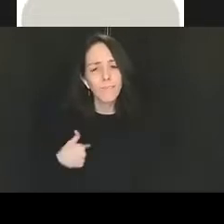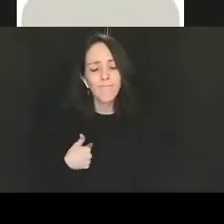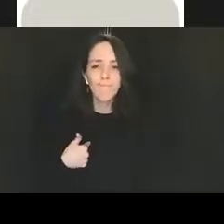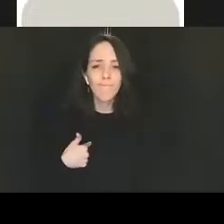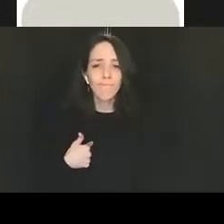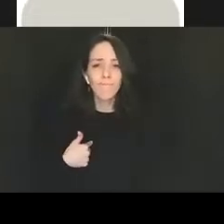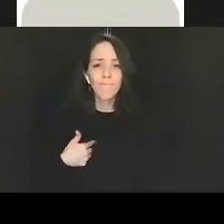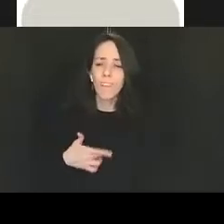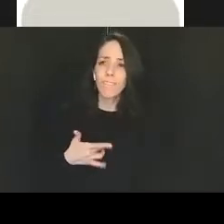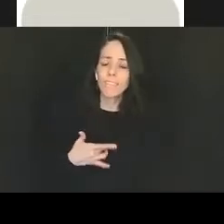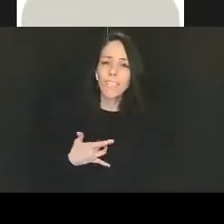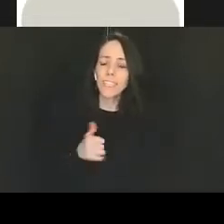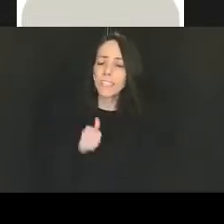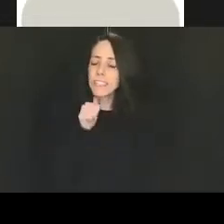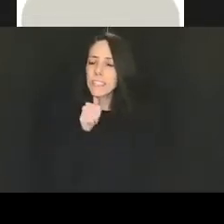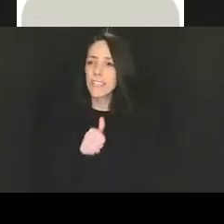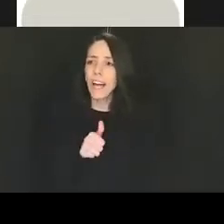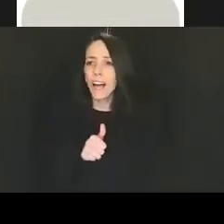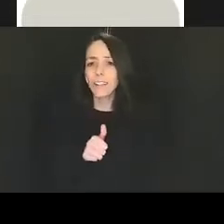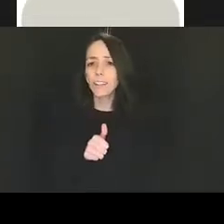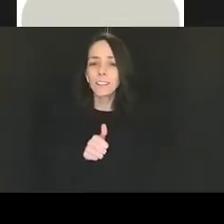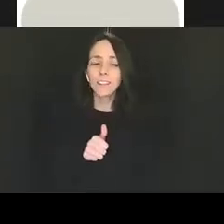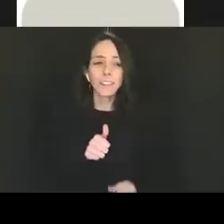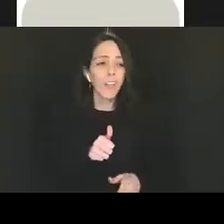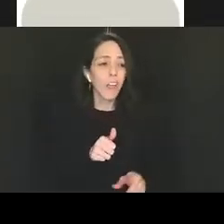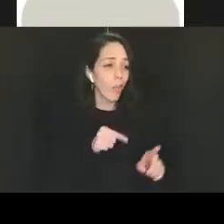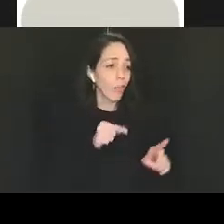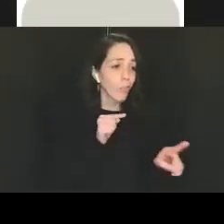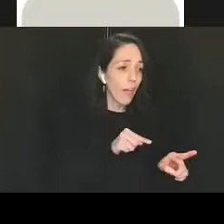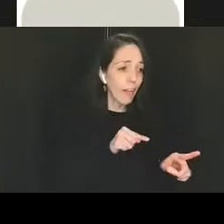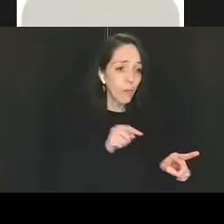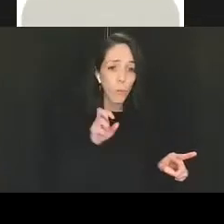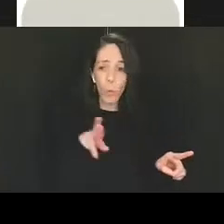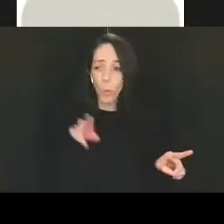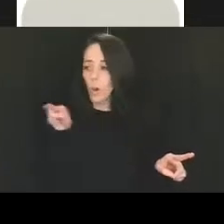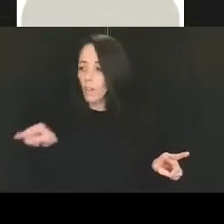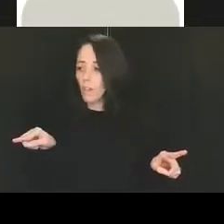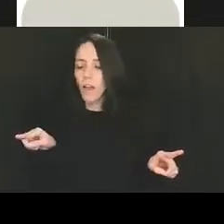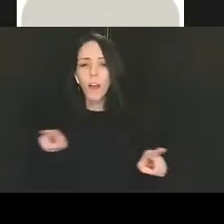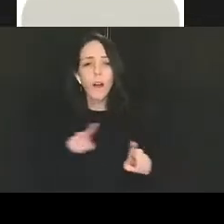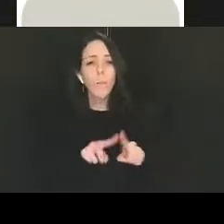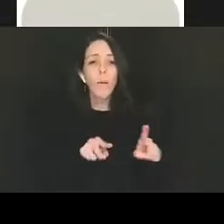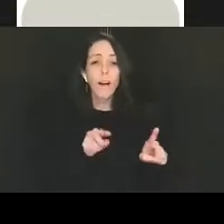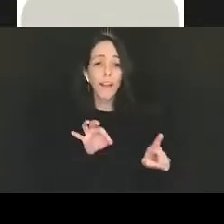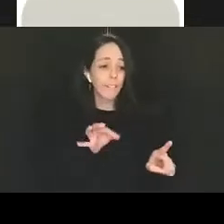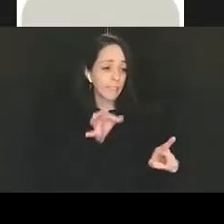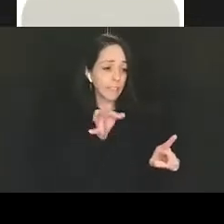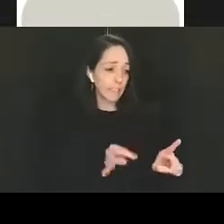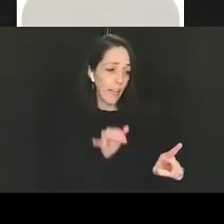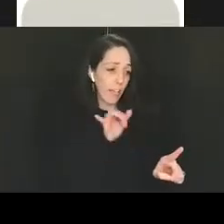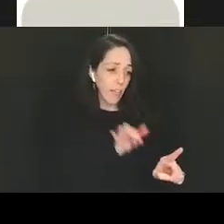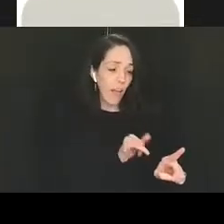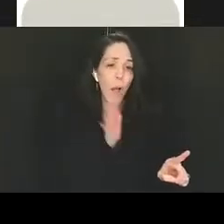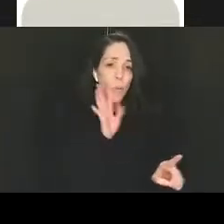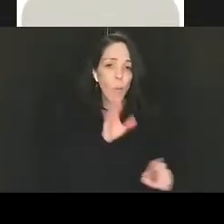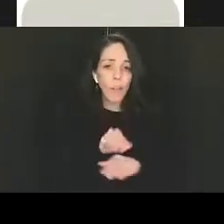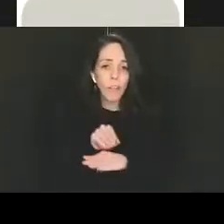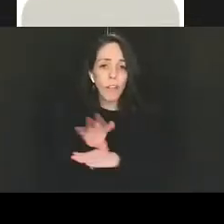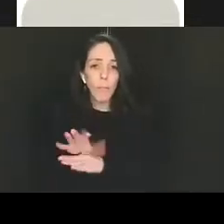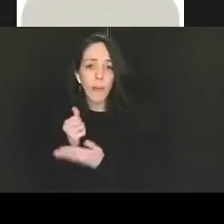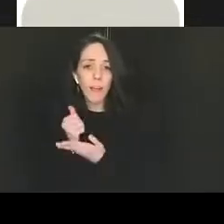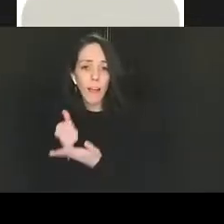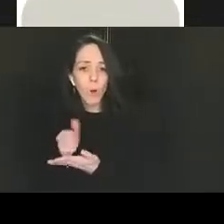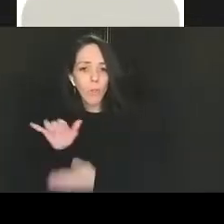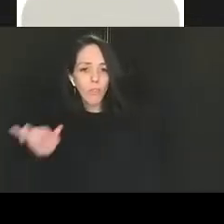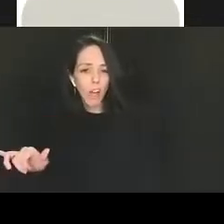all or nothing type of decision. That's how I look at it. And so, yeah, and access